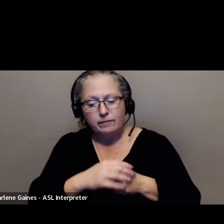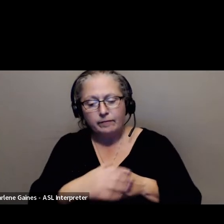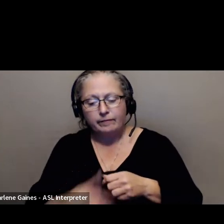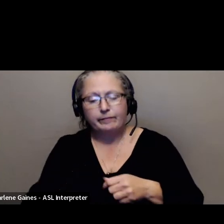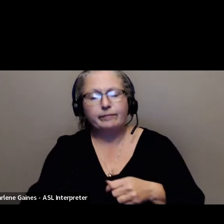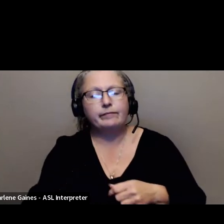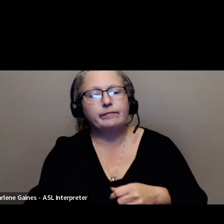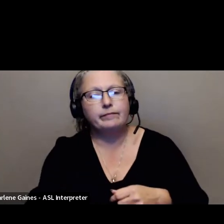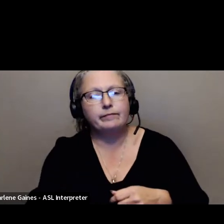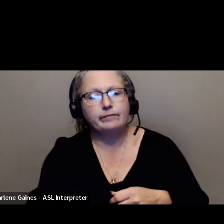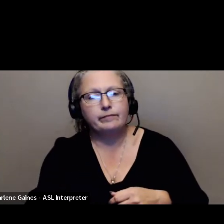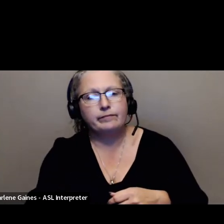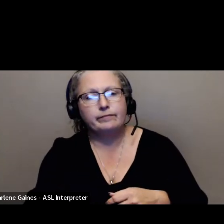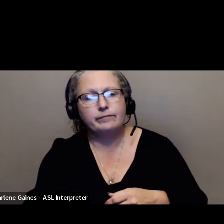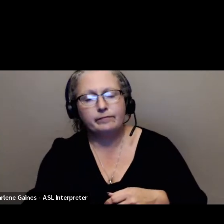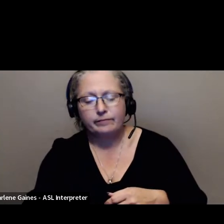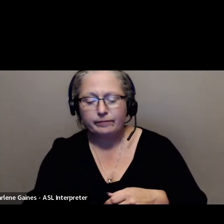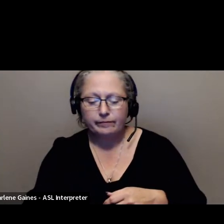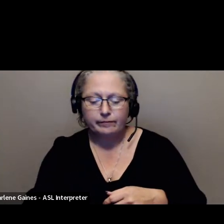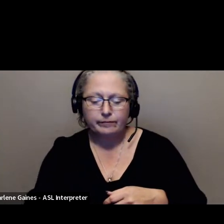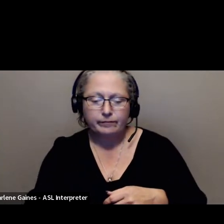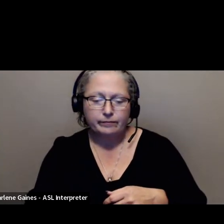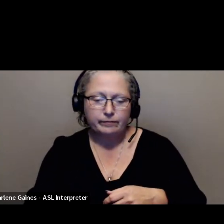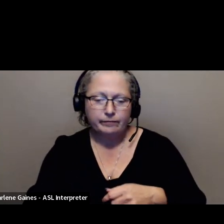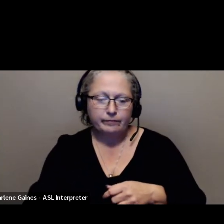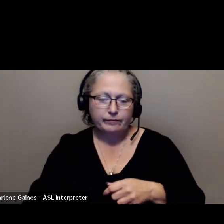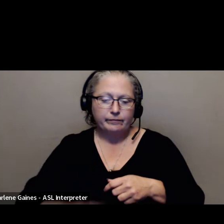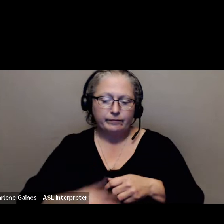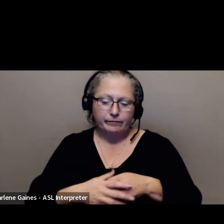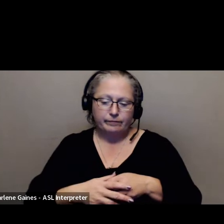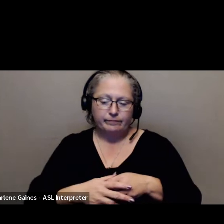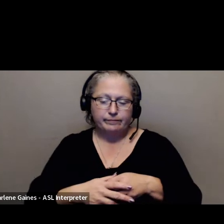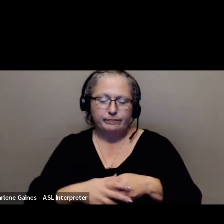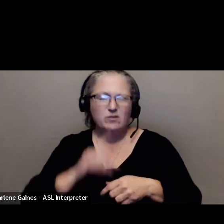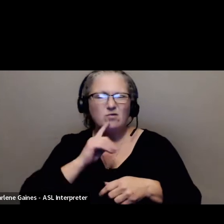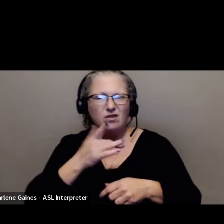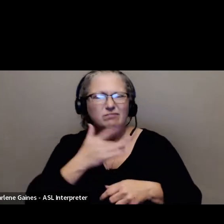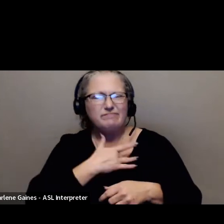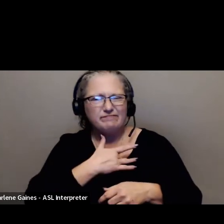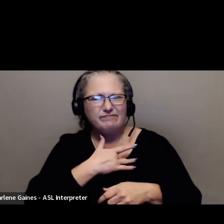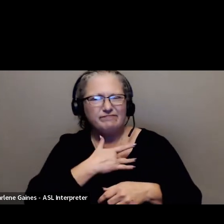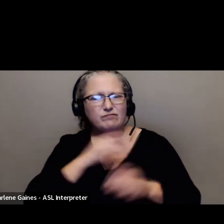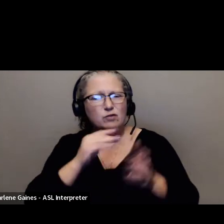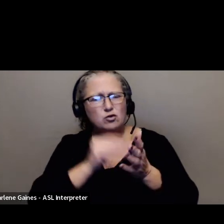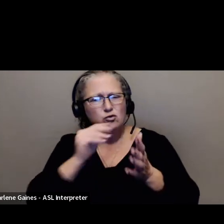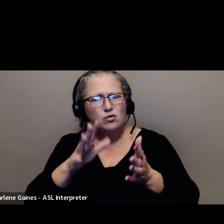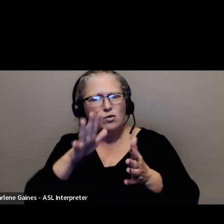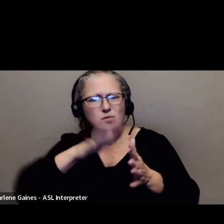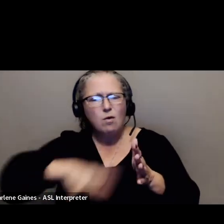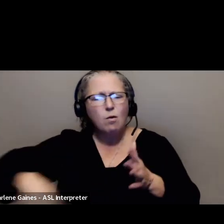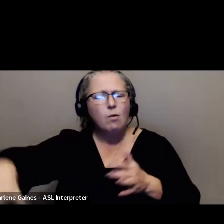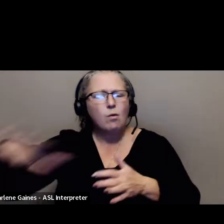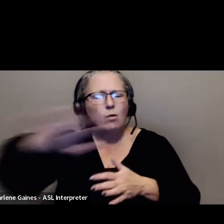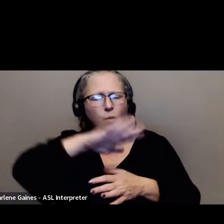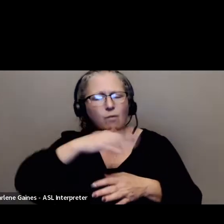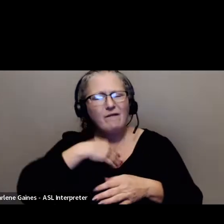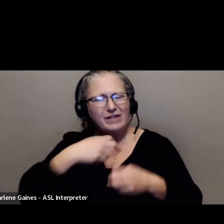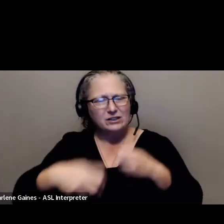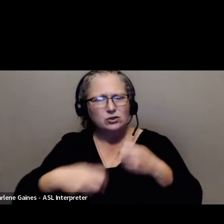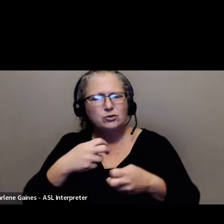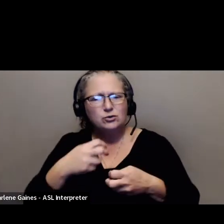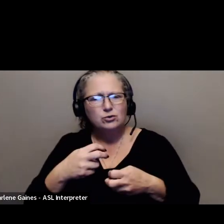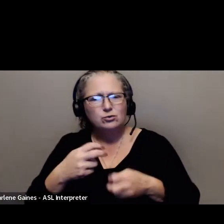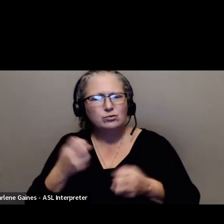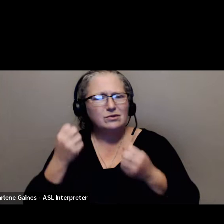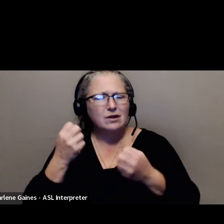it's disheartening that the students all over are having a lot of issues. There's